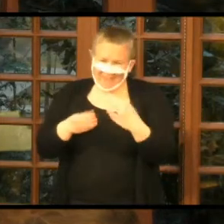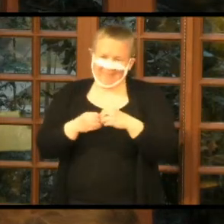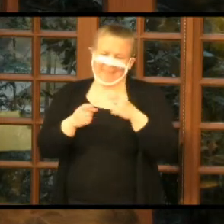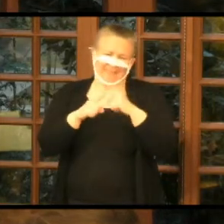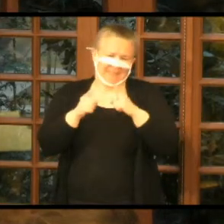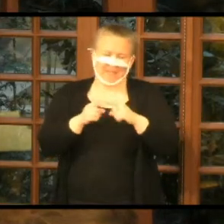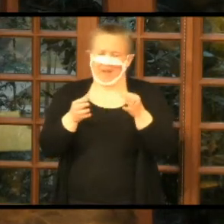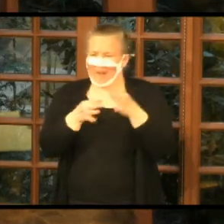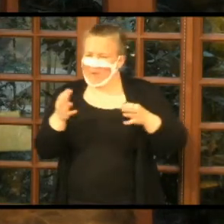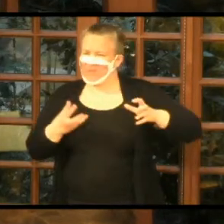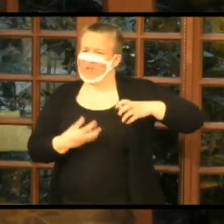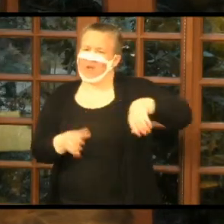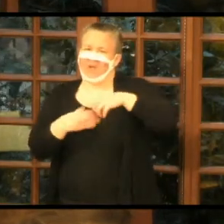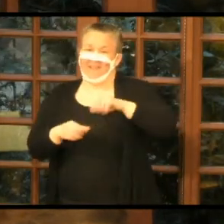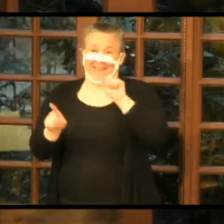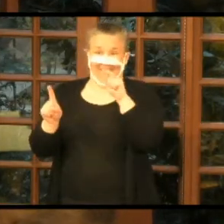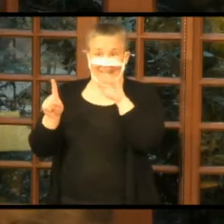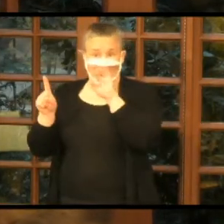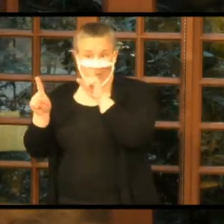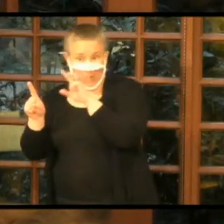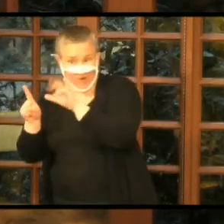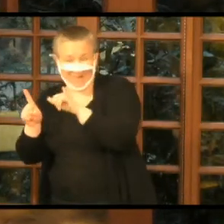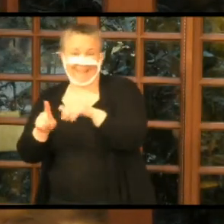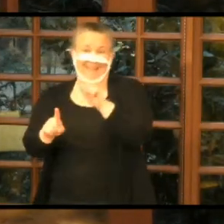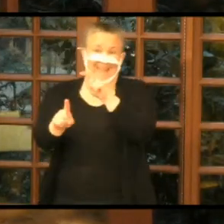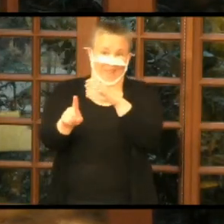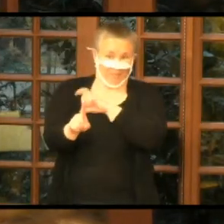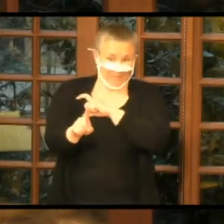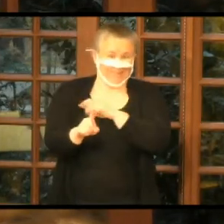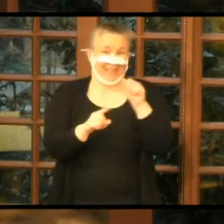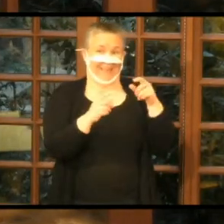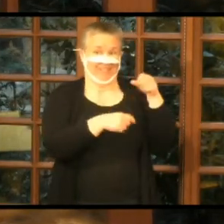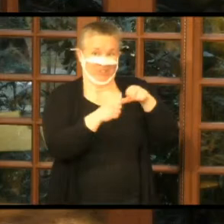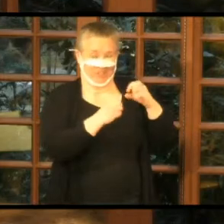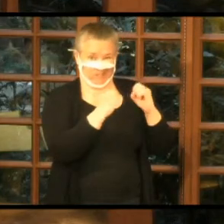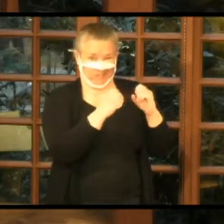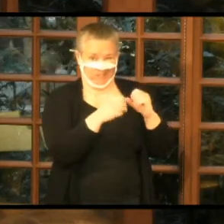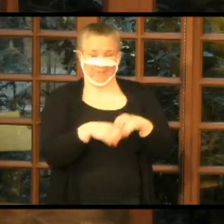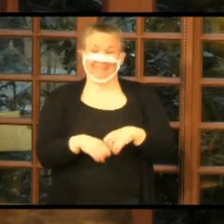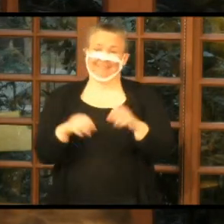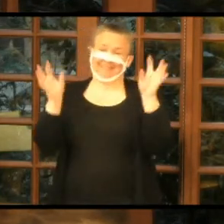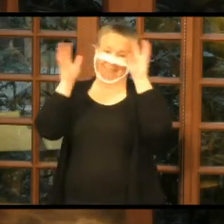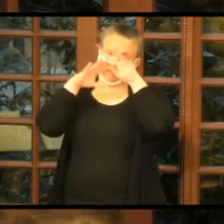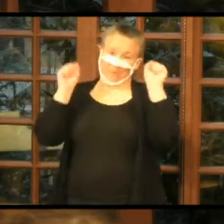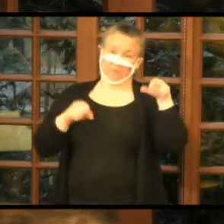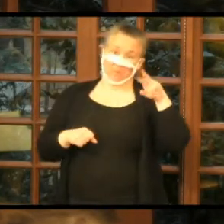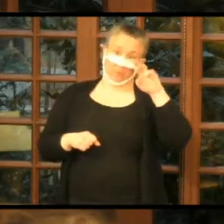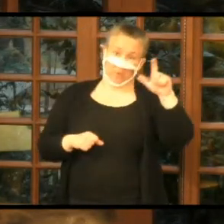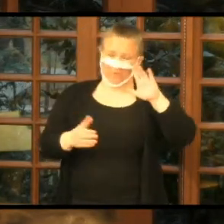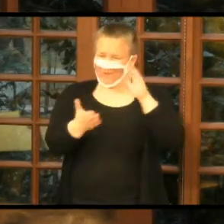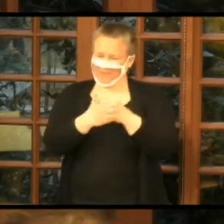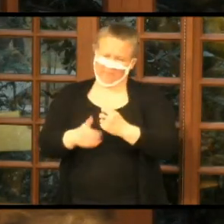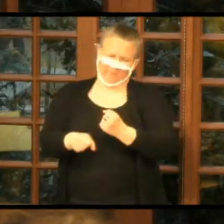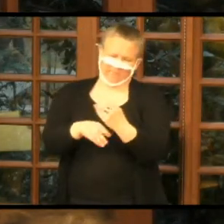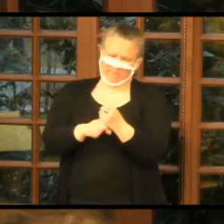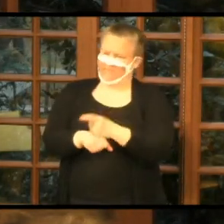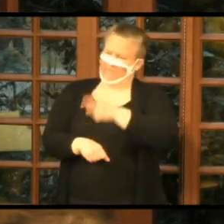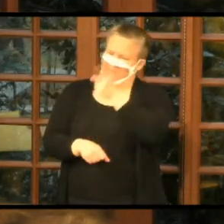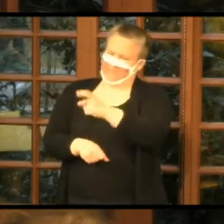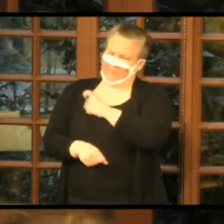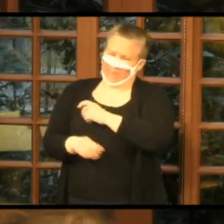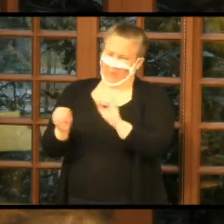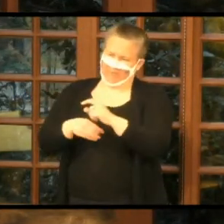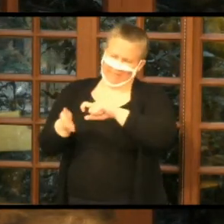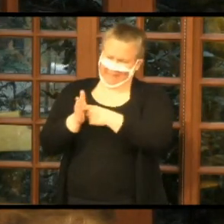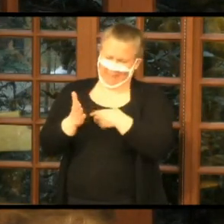languages at February, at the police, at one another. Superintendent Swall arrives, also yelling, demanding her office keys so he can